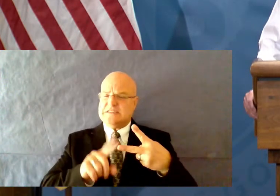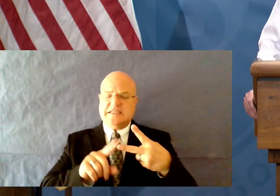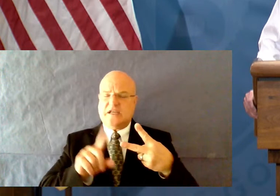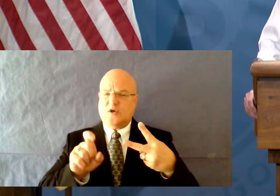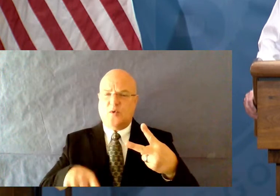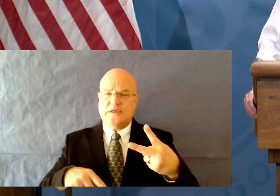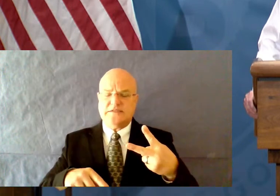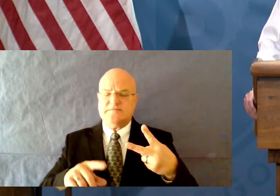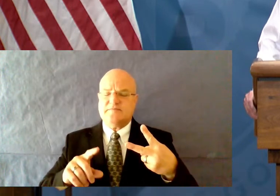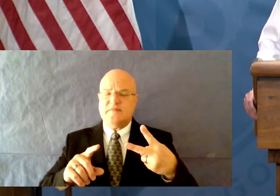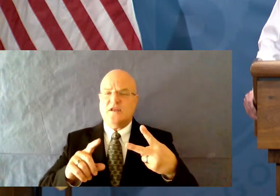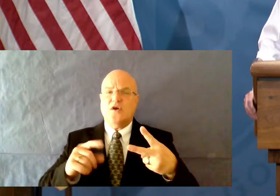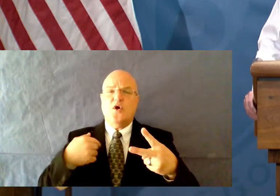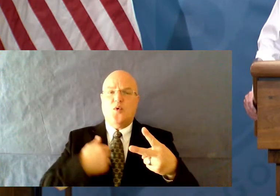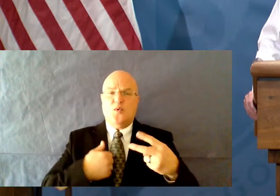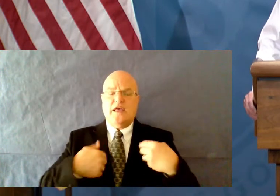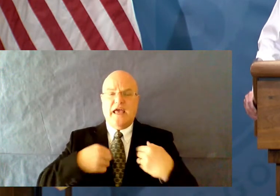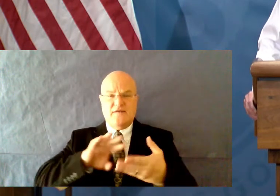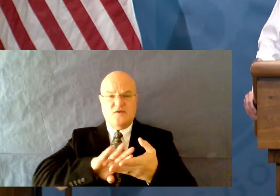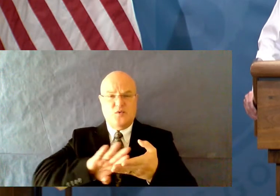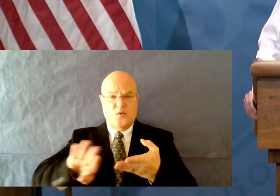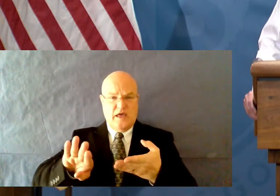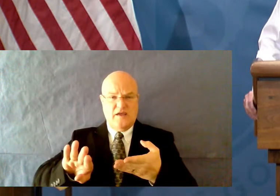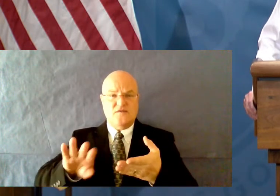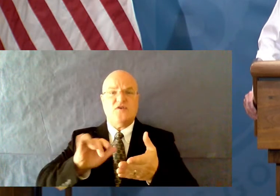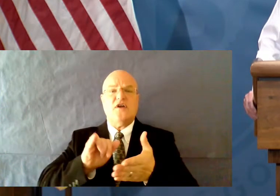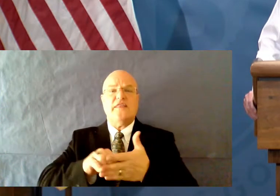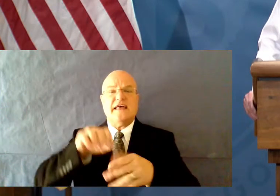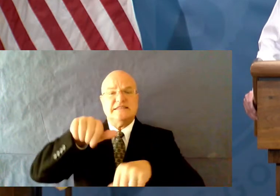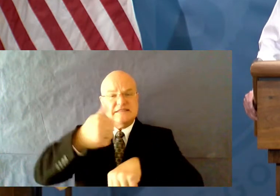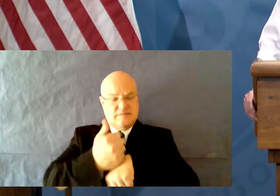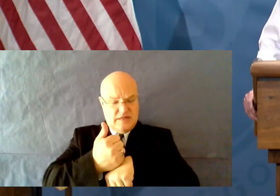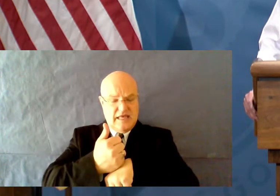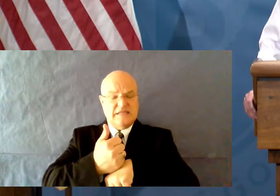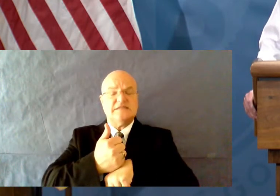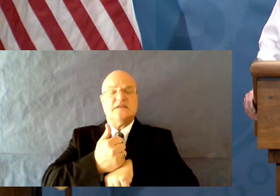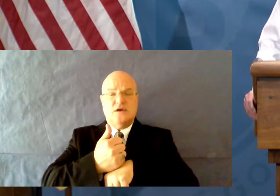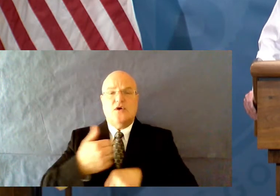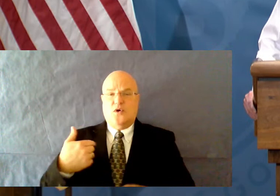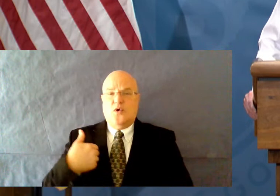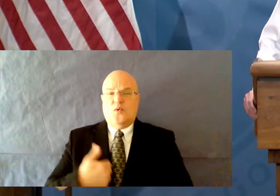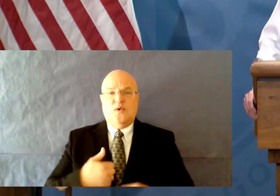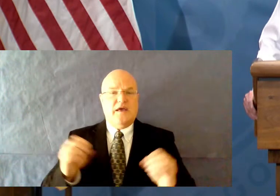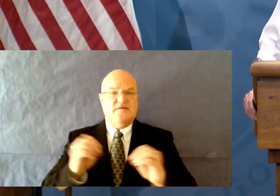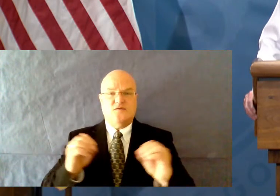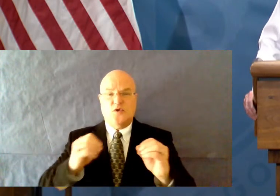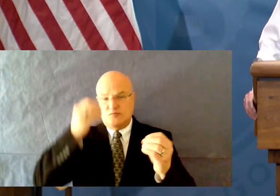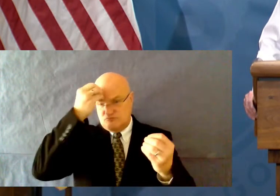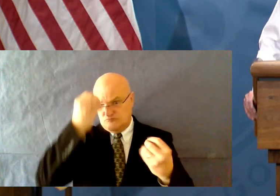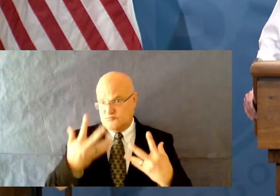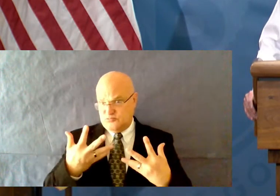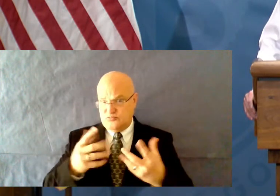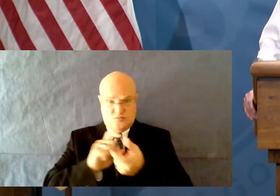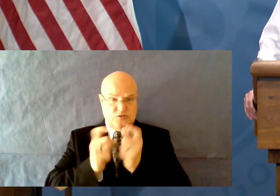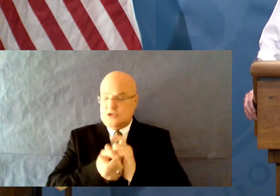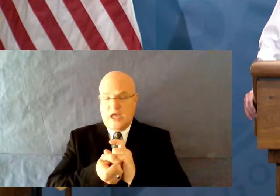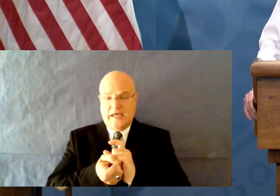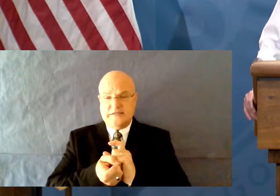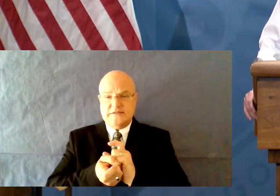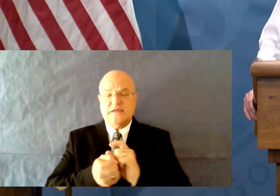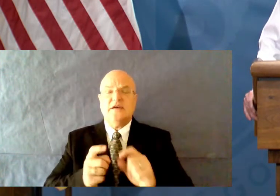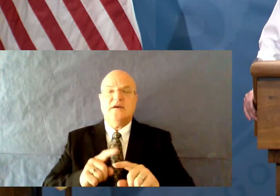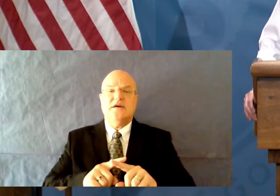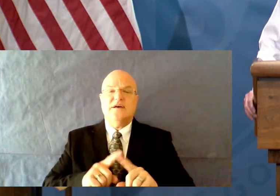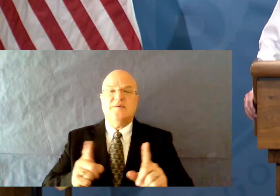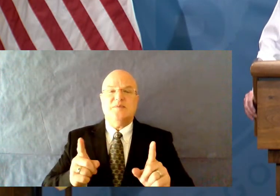In terms, we have a waiver that's in place. We have no indication that that will change before